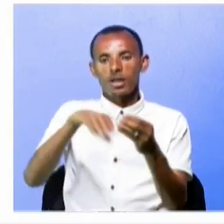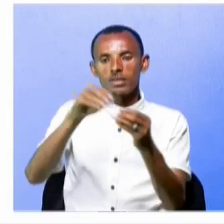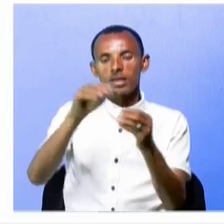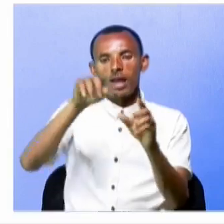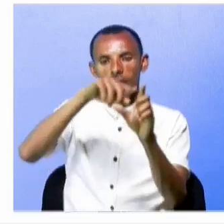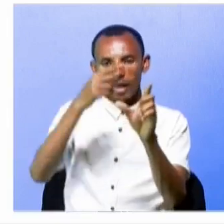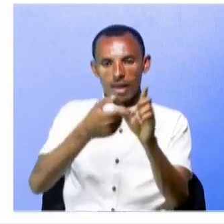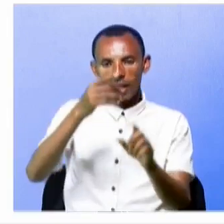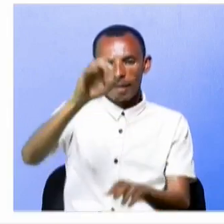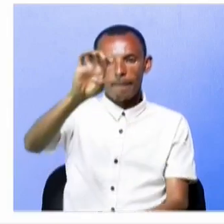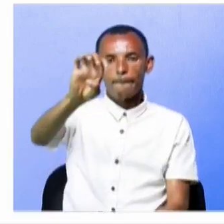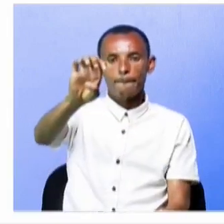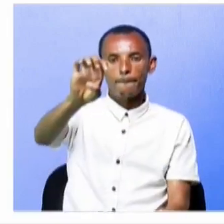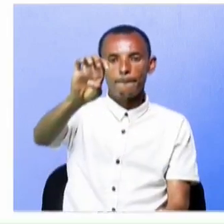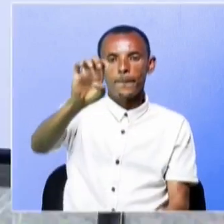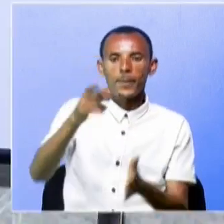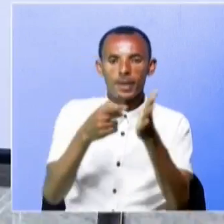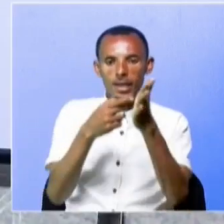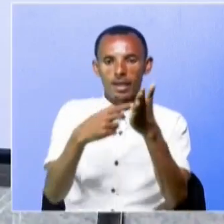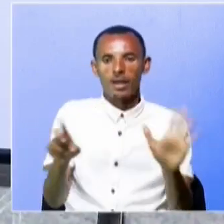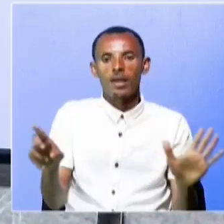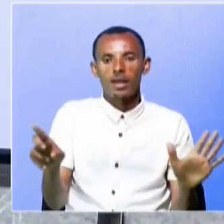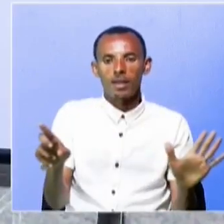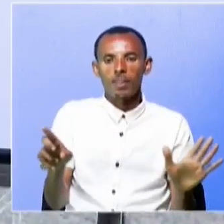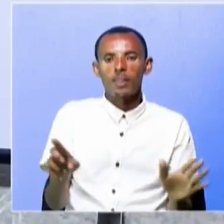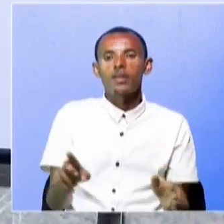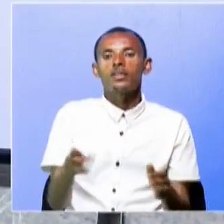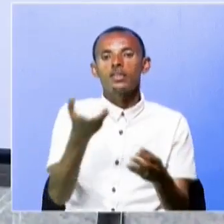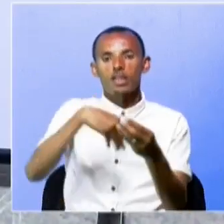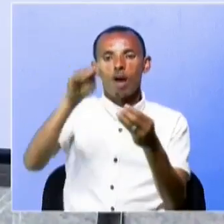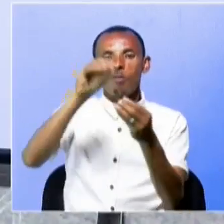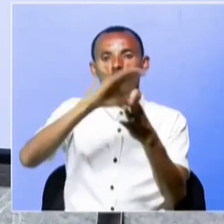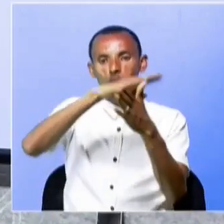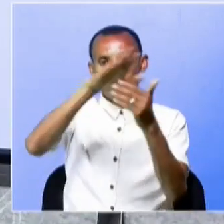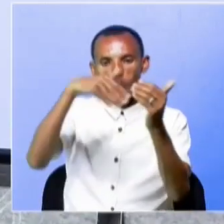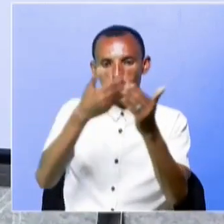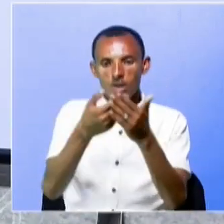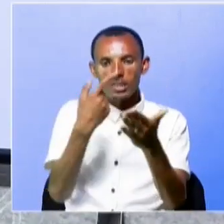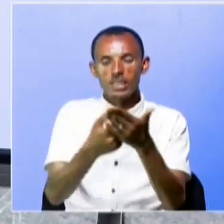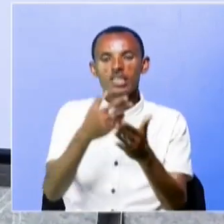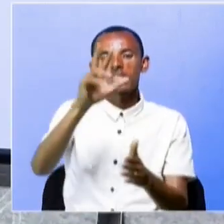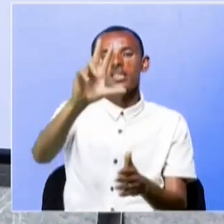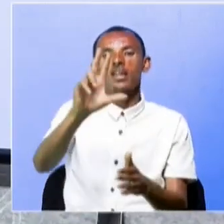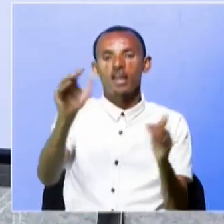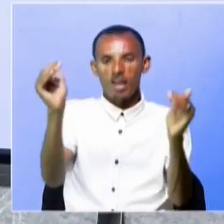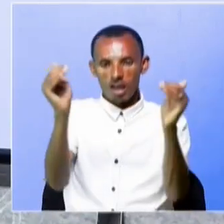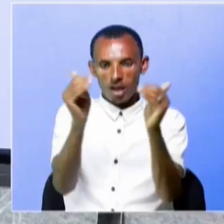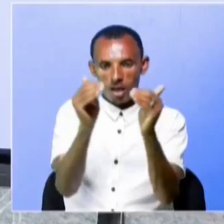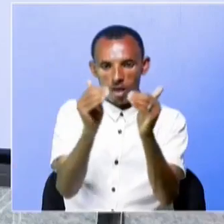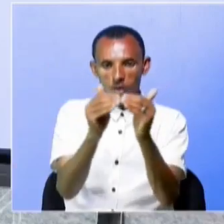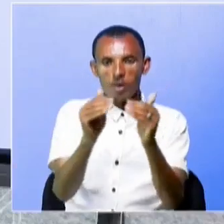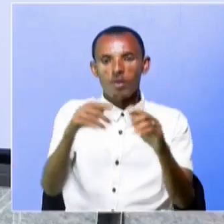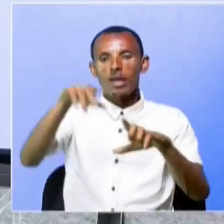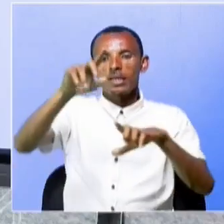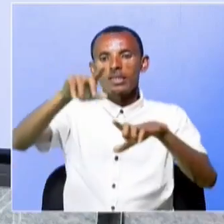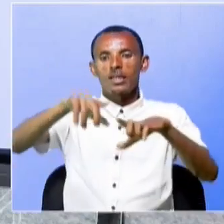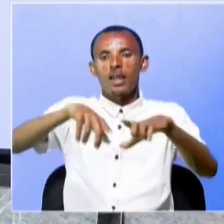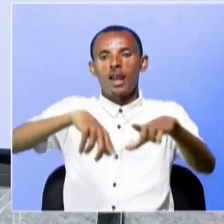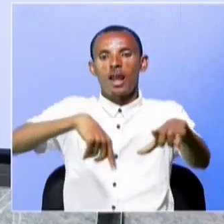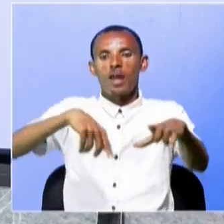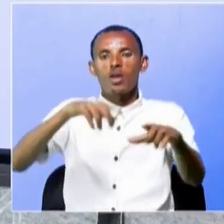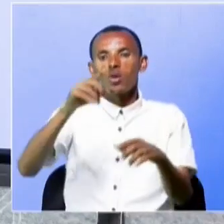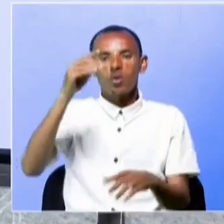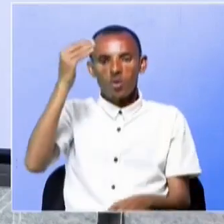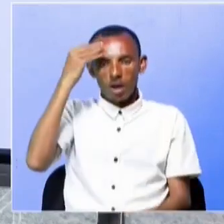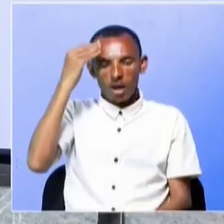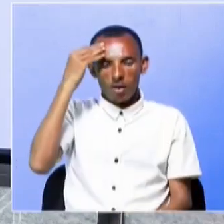okay? Clearly, the sum of all these three gives us a straight line, and you all